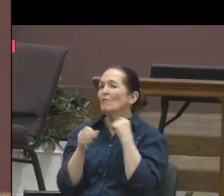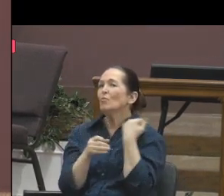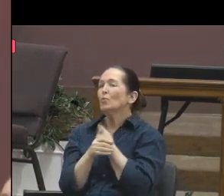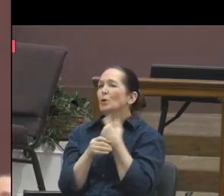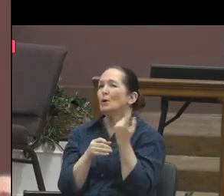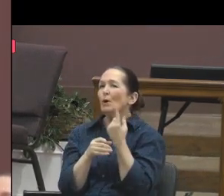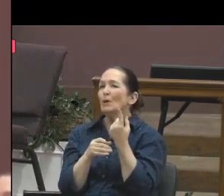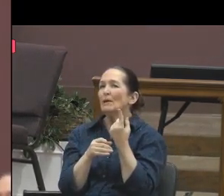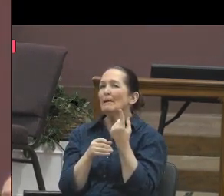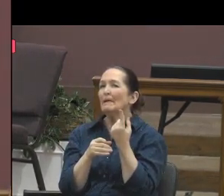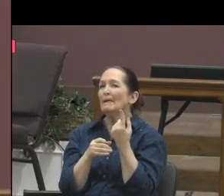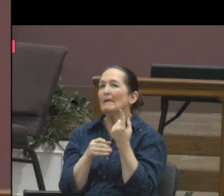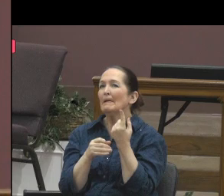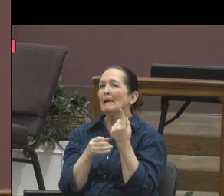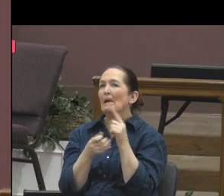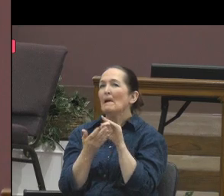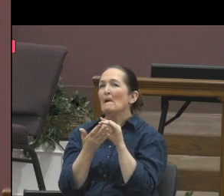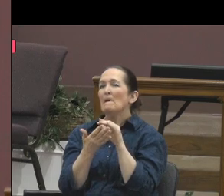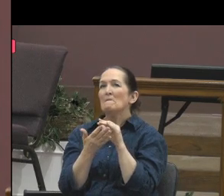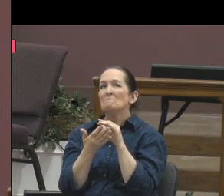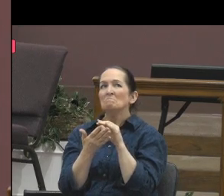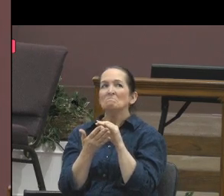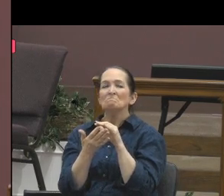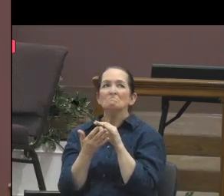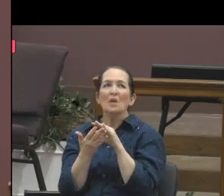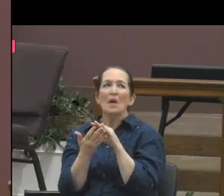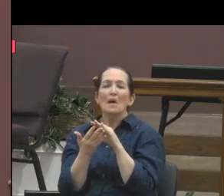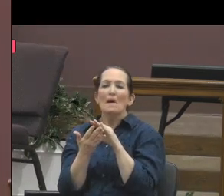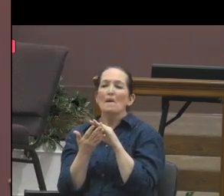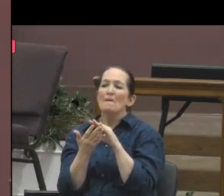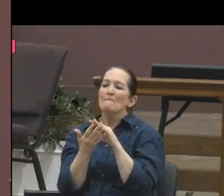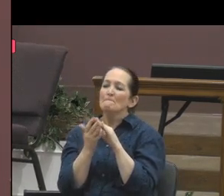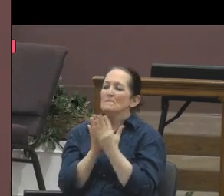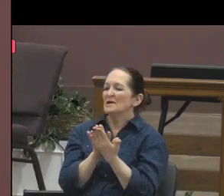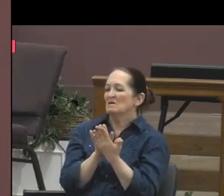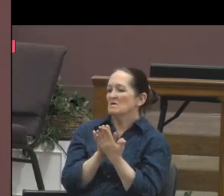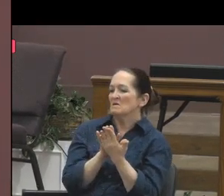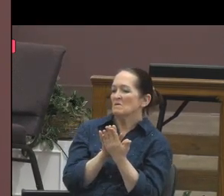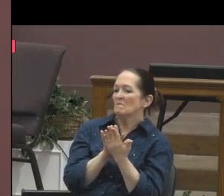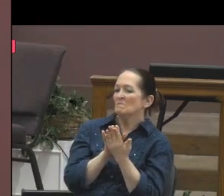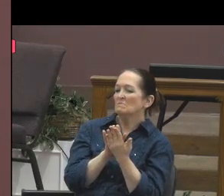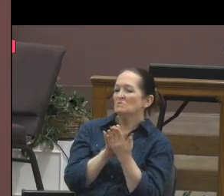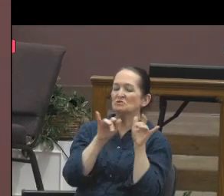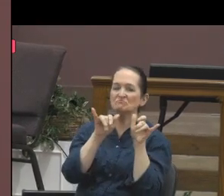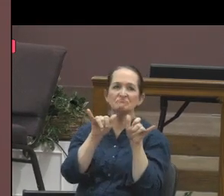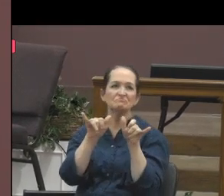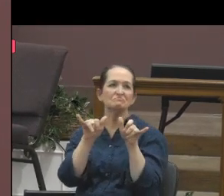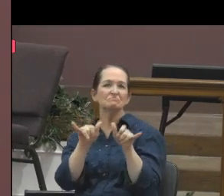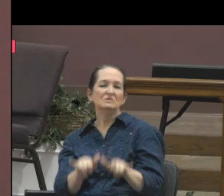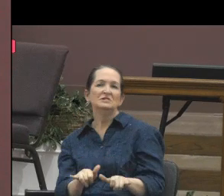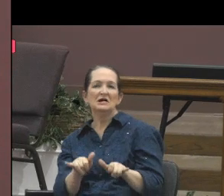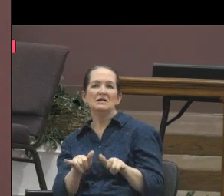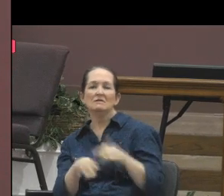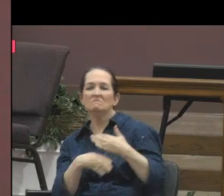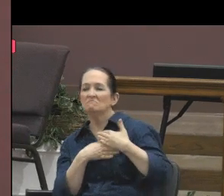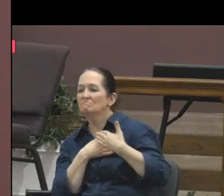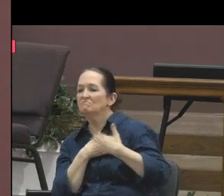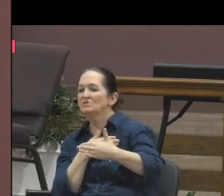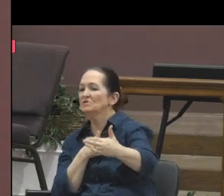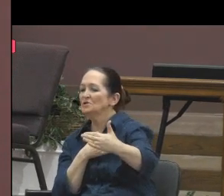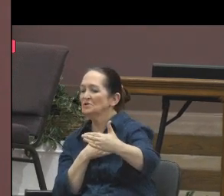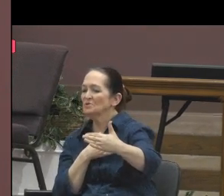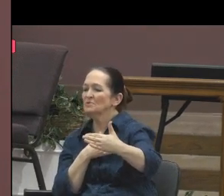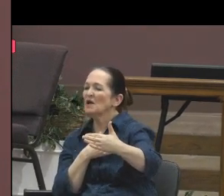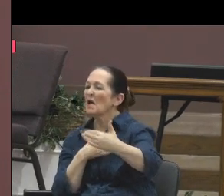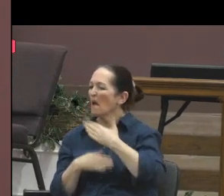become apathetic and appease everyone, then you're overrun and you